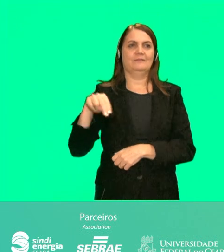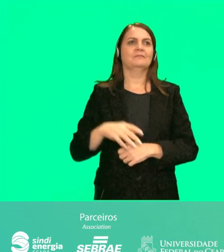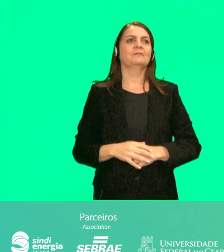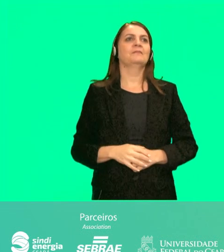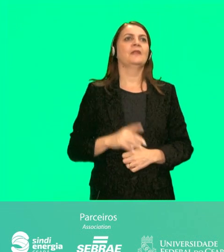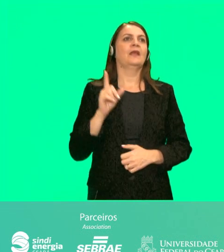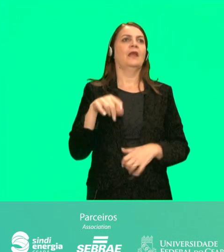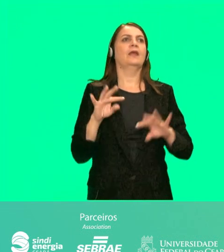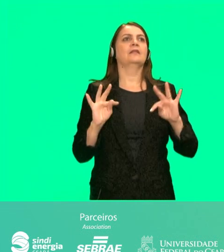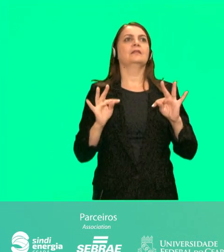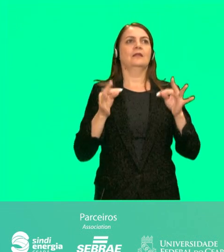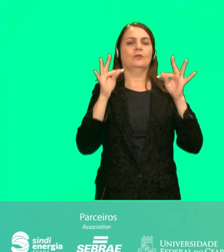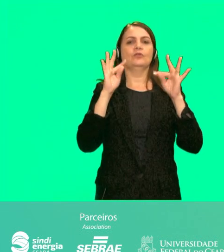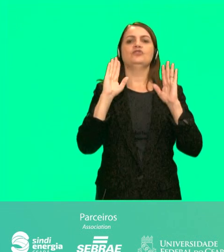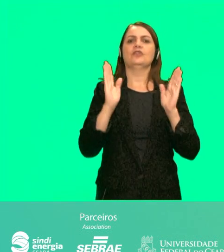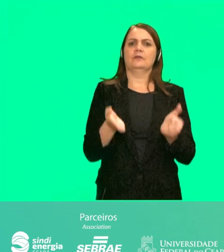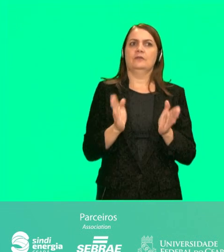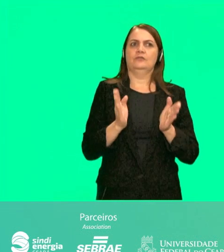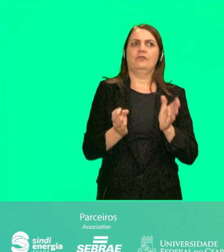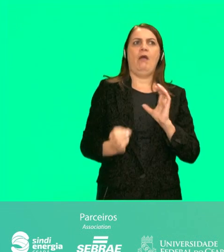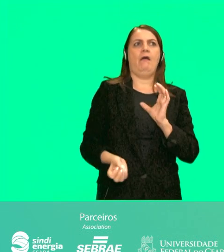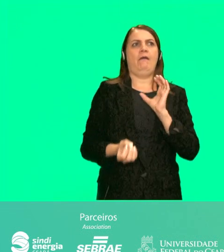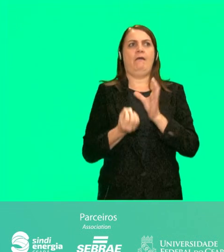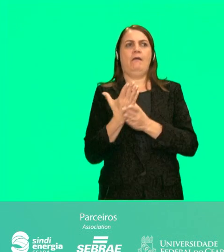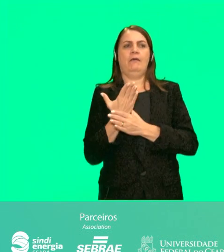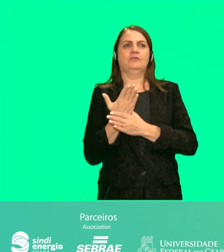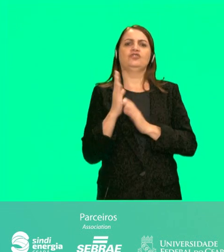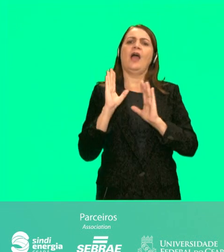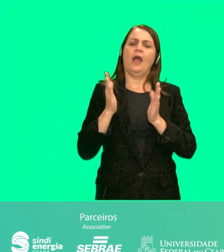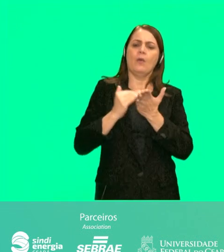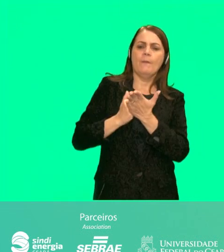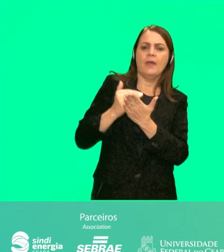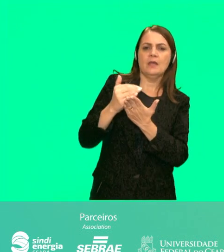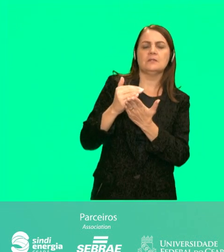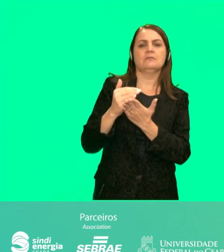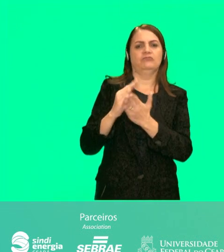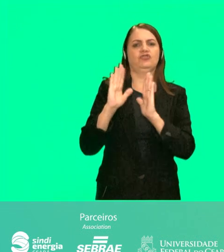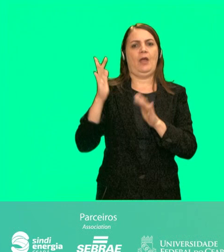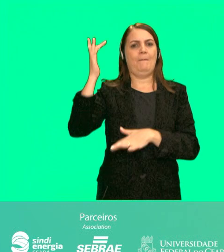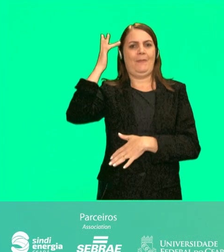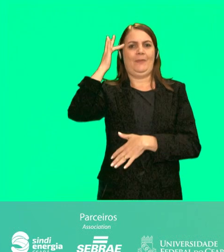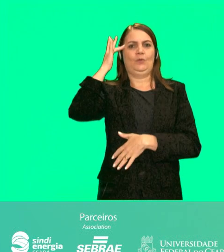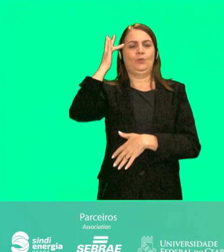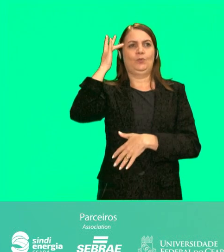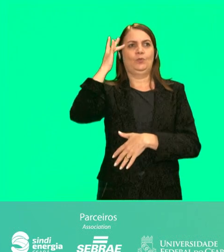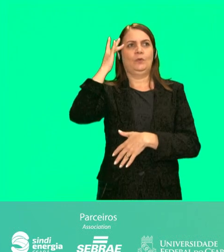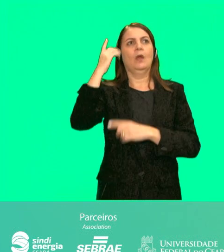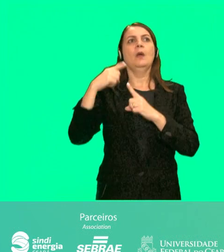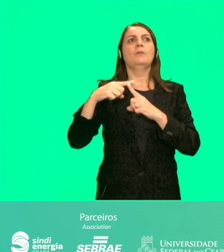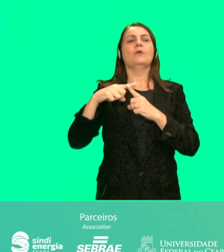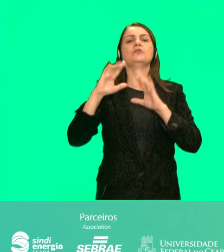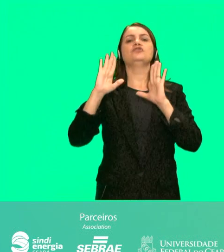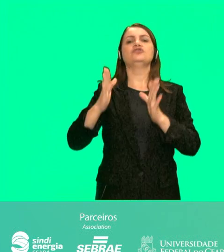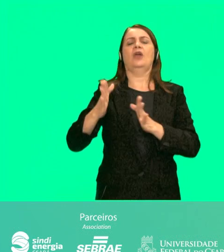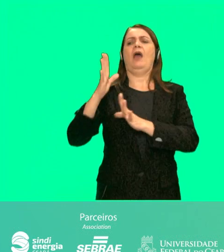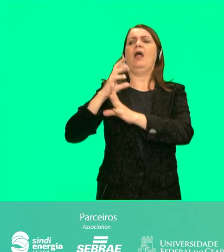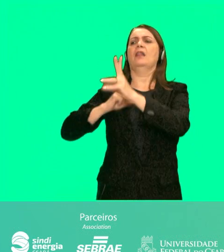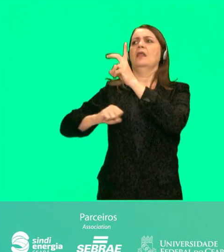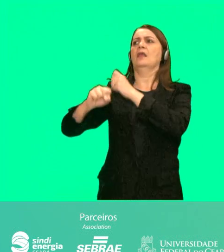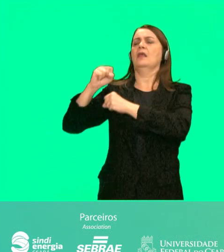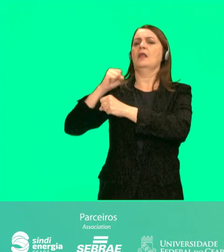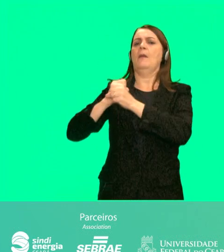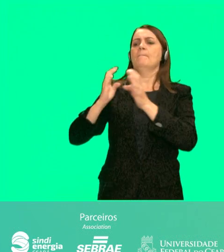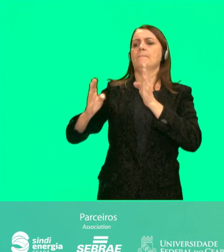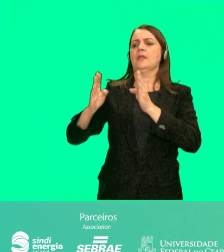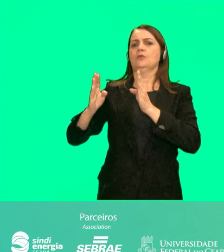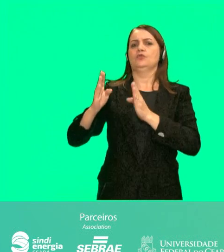per day. It is a technology that is very mature, and because ThyssenKrupp works